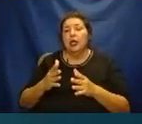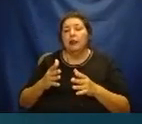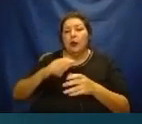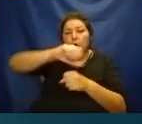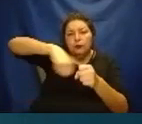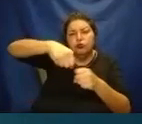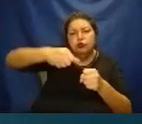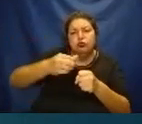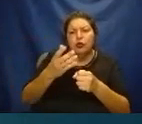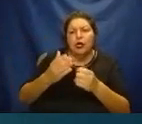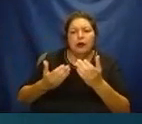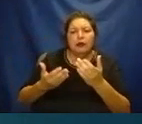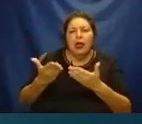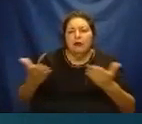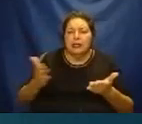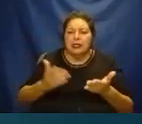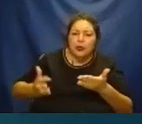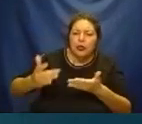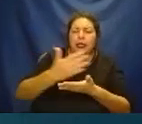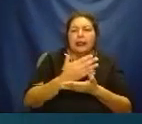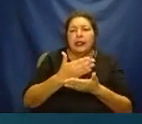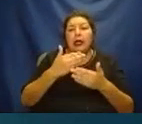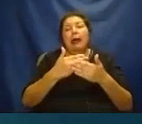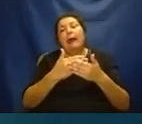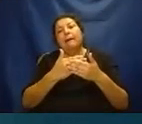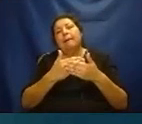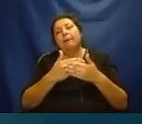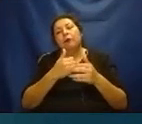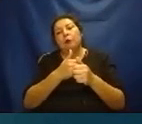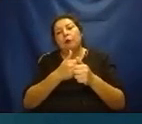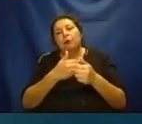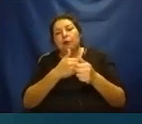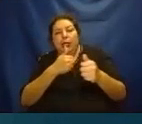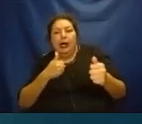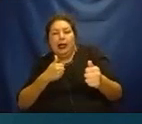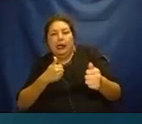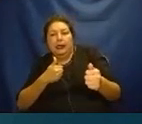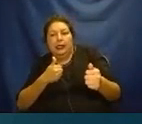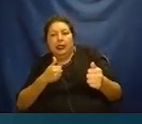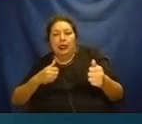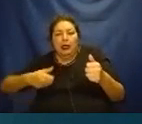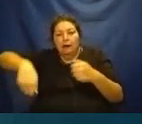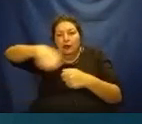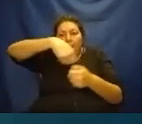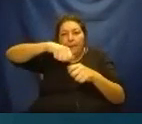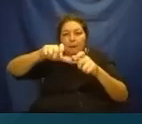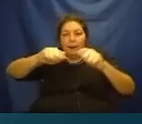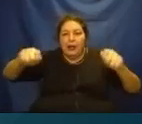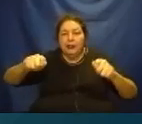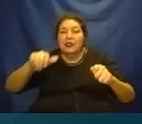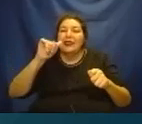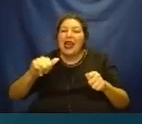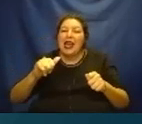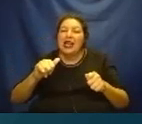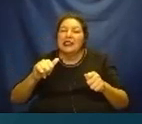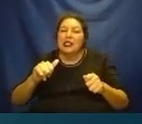sheaves." And right behind the binders, this is the place where the gleaning would be the most productive. You'd get the